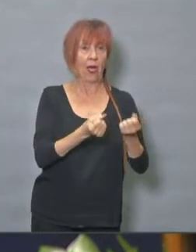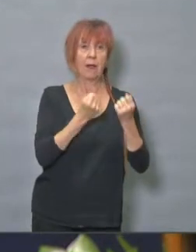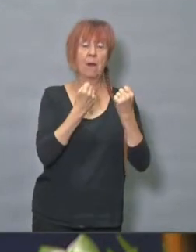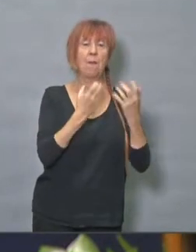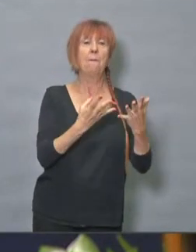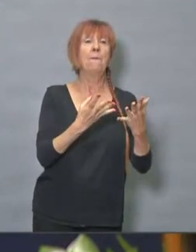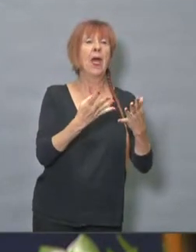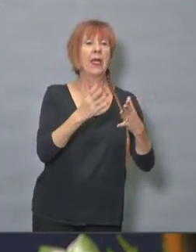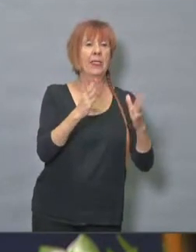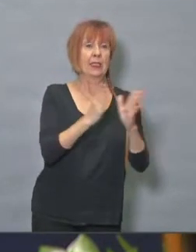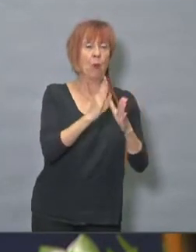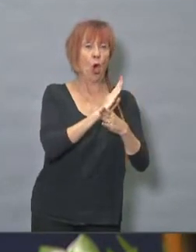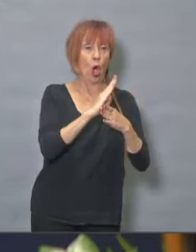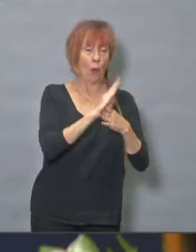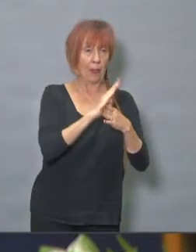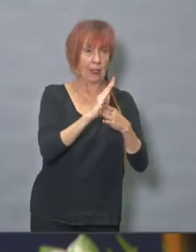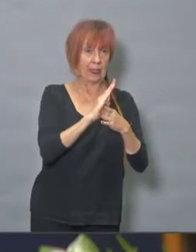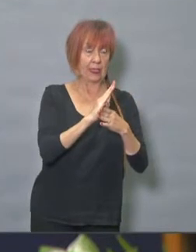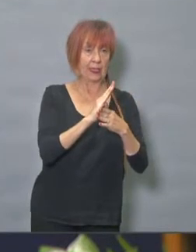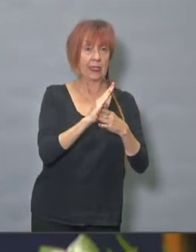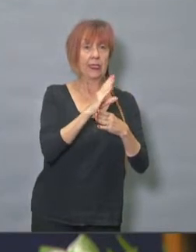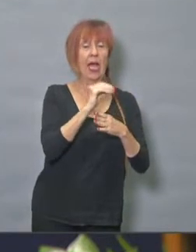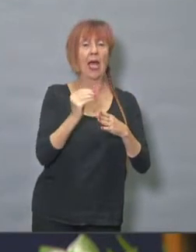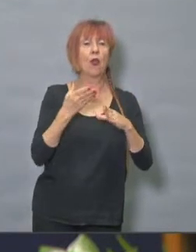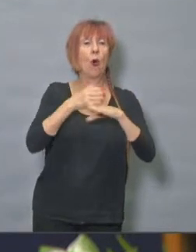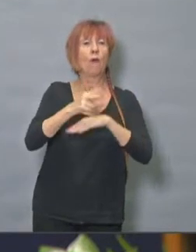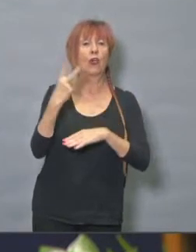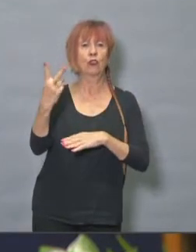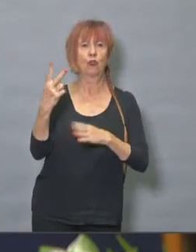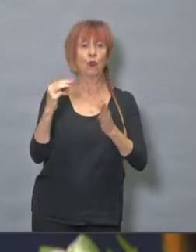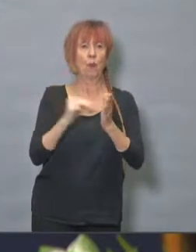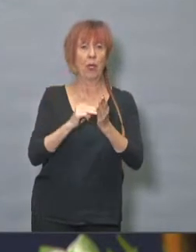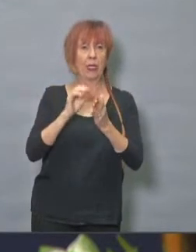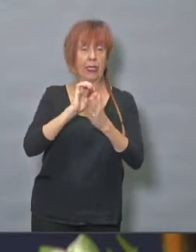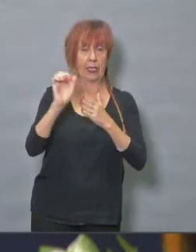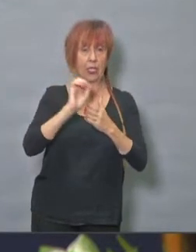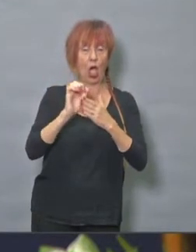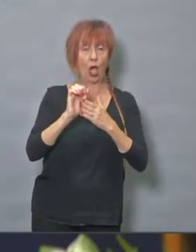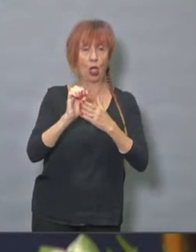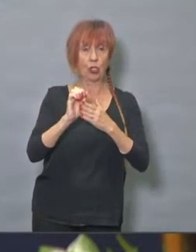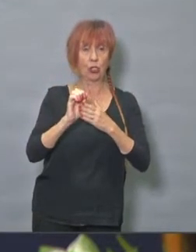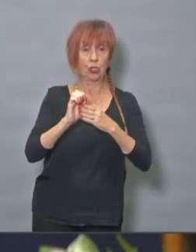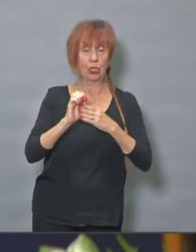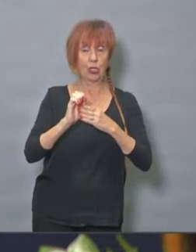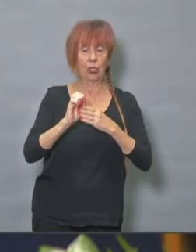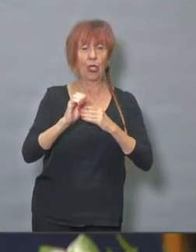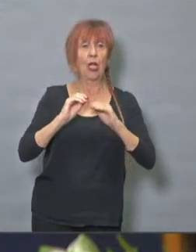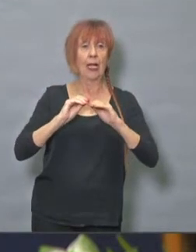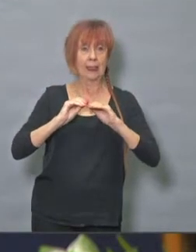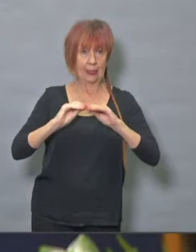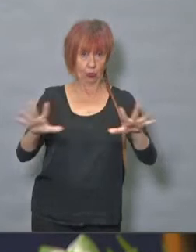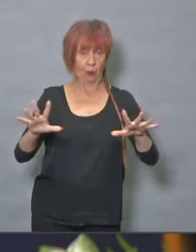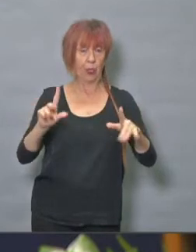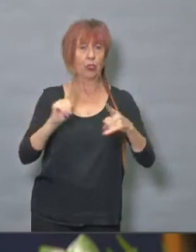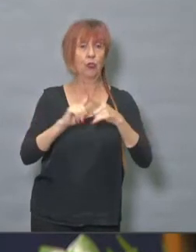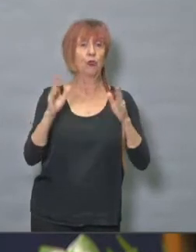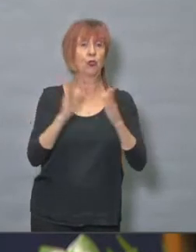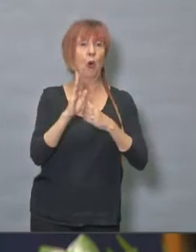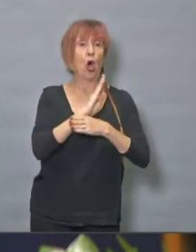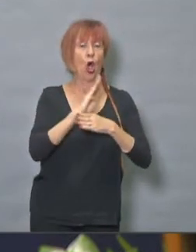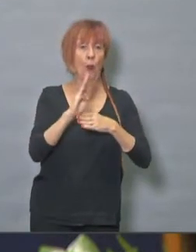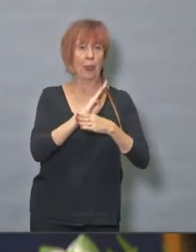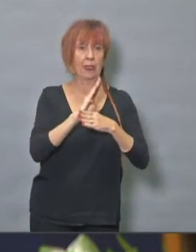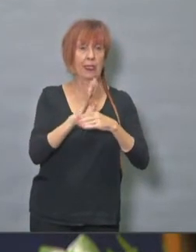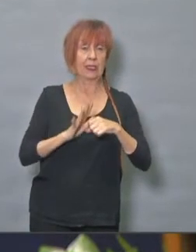District alone, and more than $2 million worth in countywide businesses throughout its Small Business Recovery